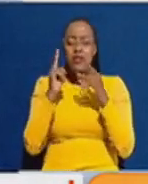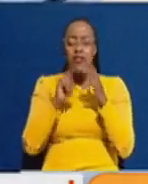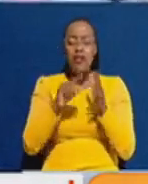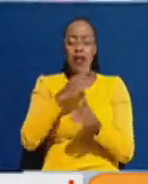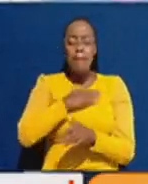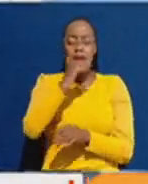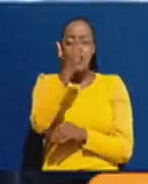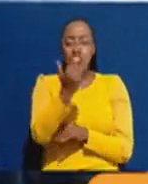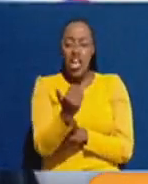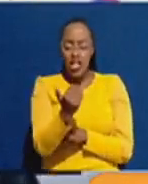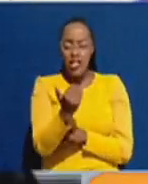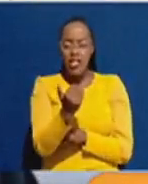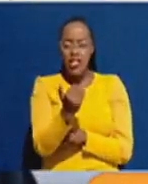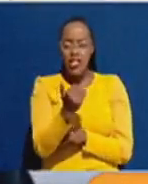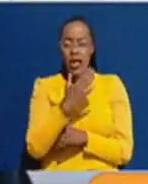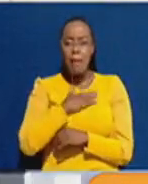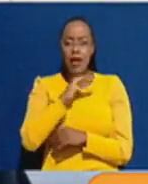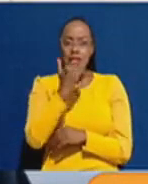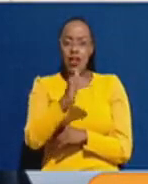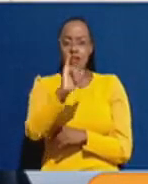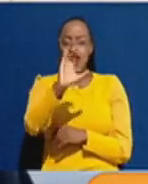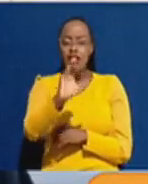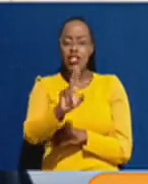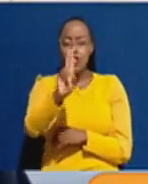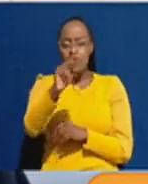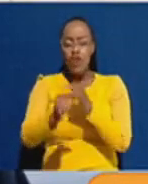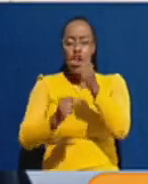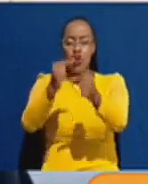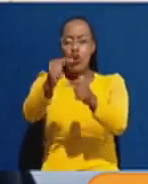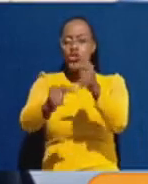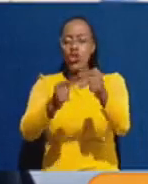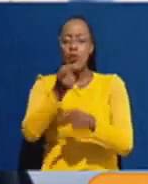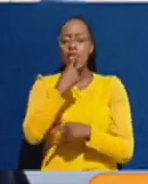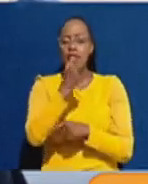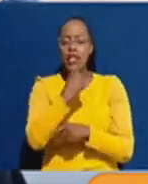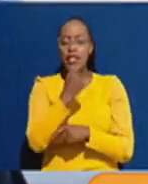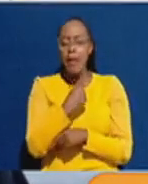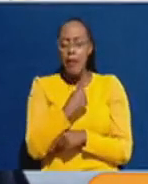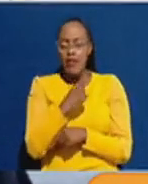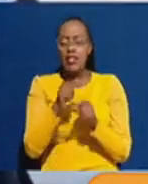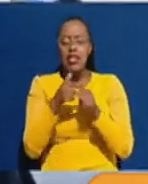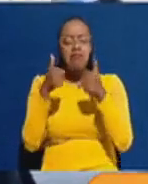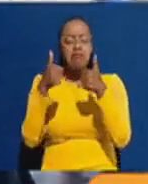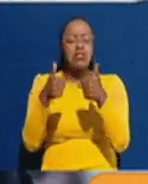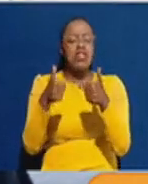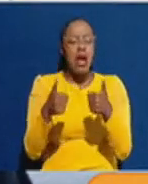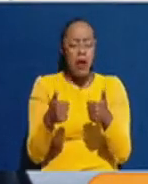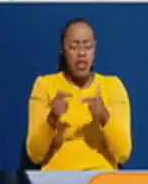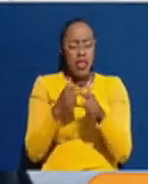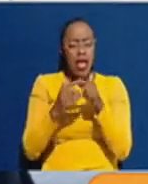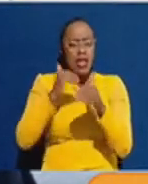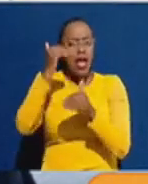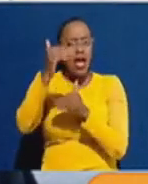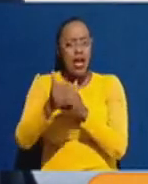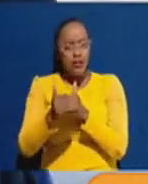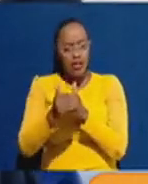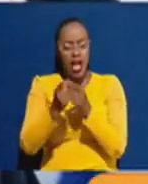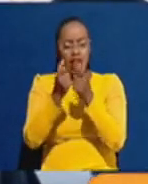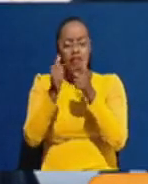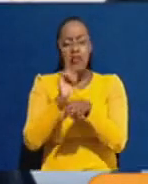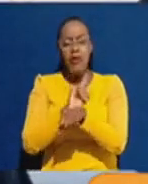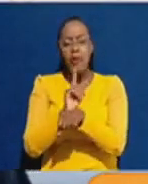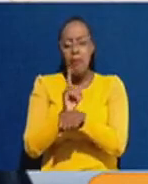mtoto ako ICU anaendelea na matibabu na ako sawa. Na baada ya dakika